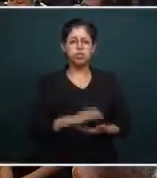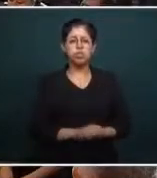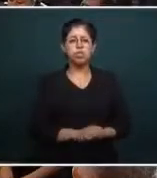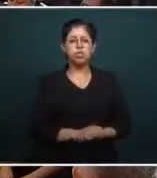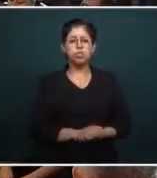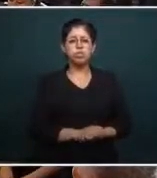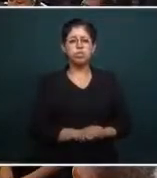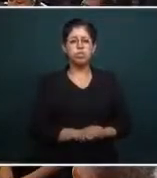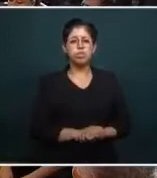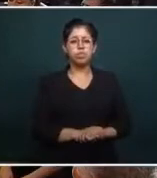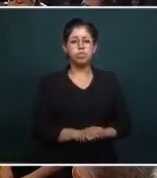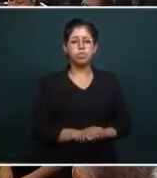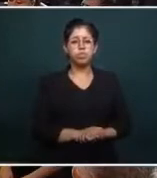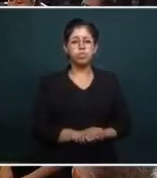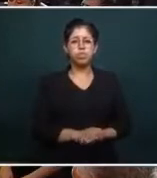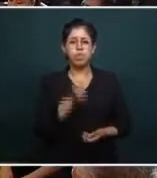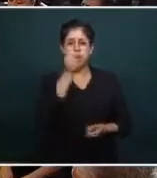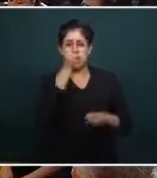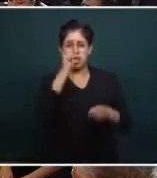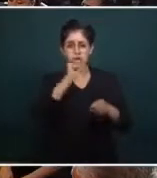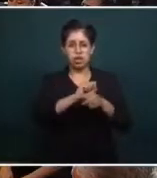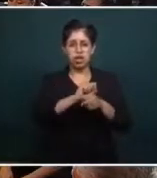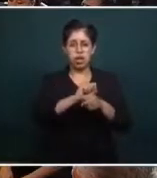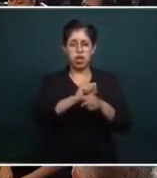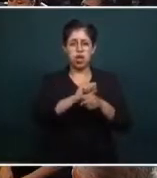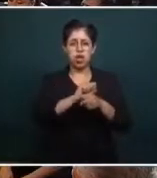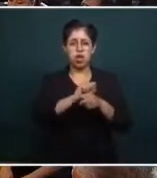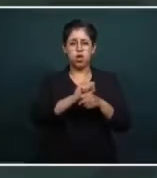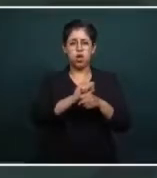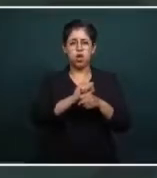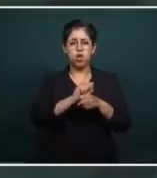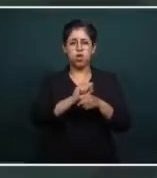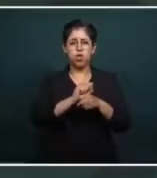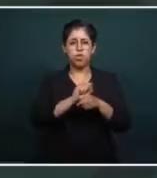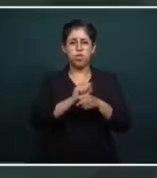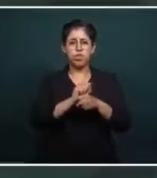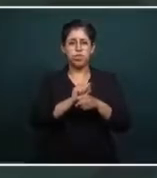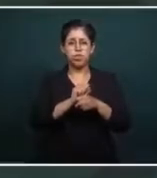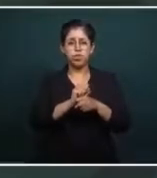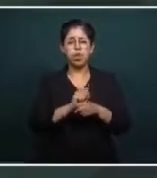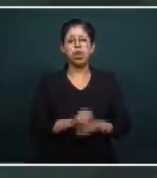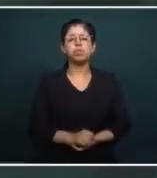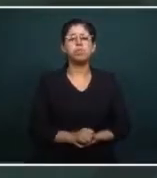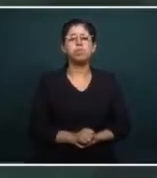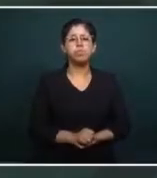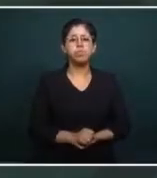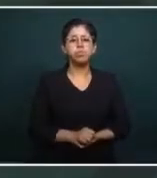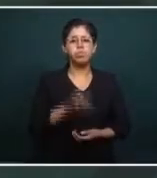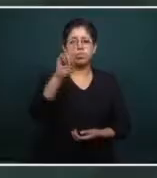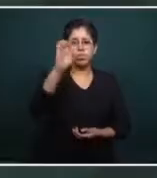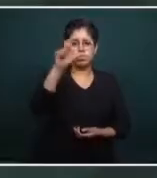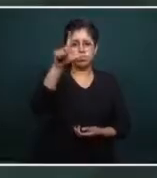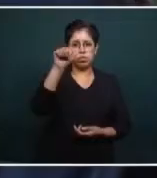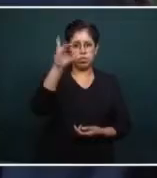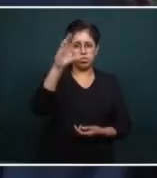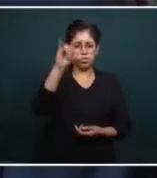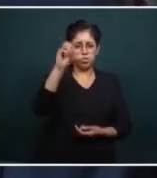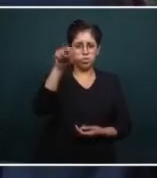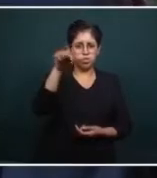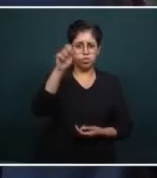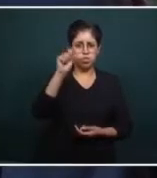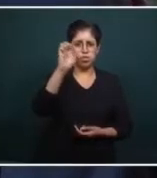life. secretario de Relaciones Exteriores ya tiene instrucciones precisas So our country has para